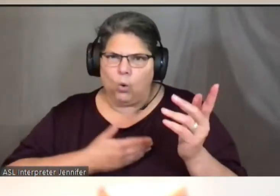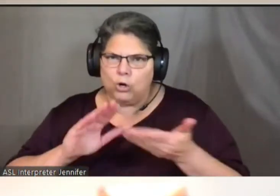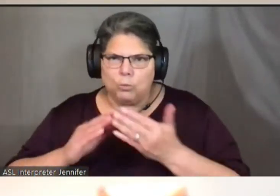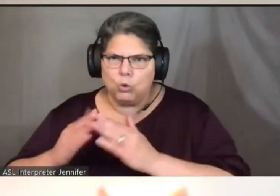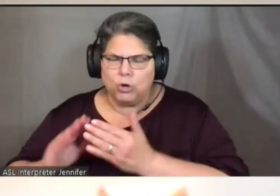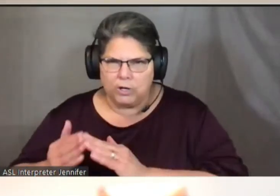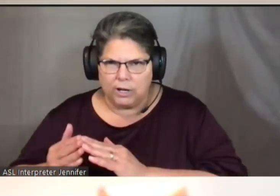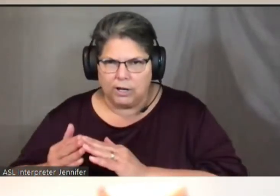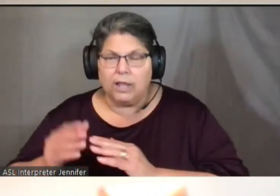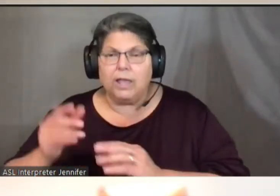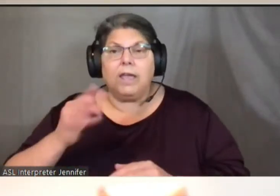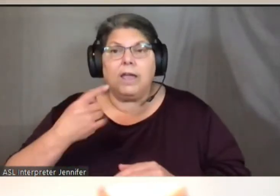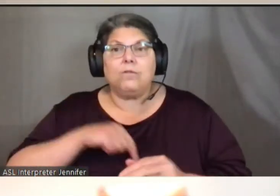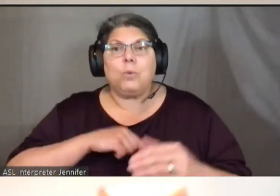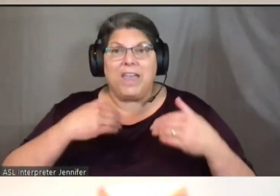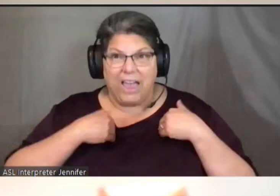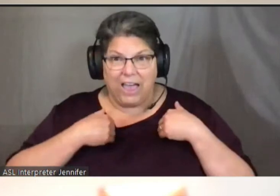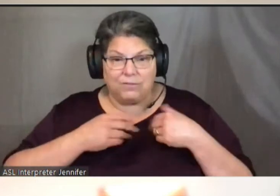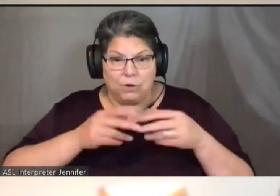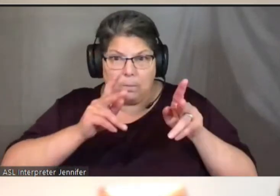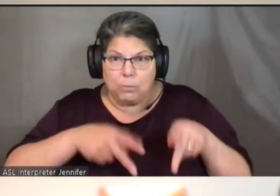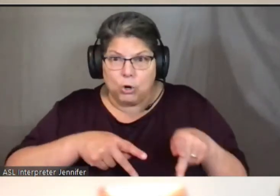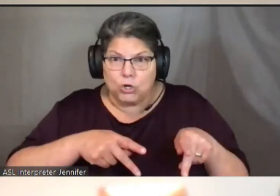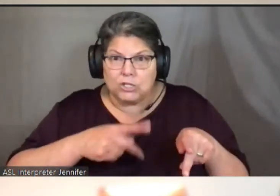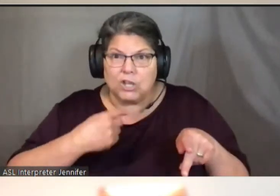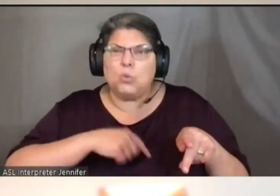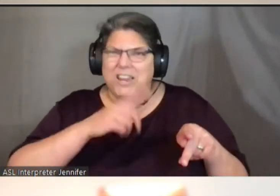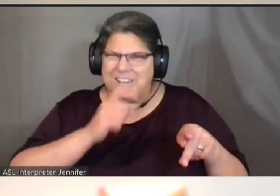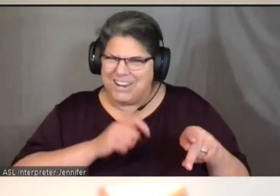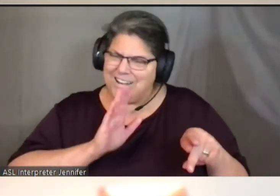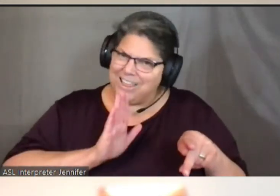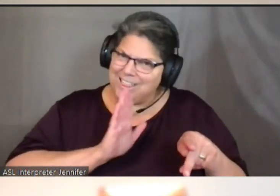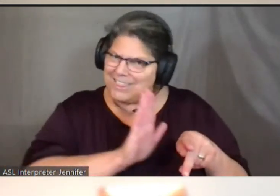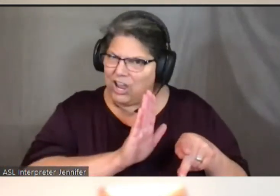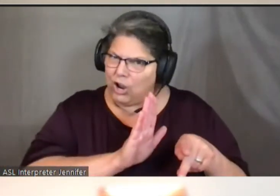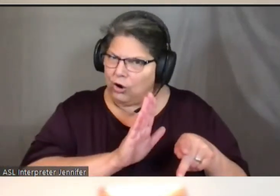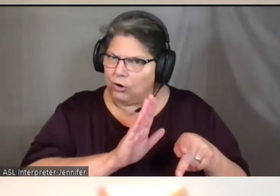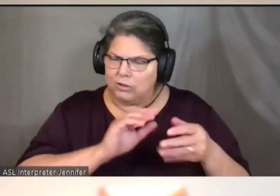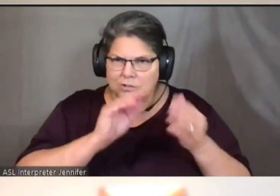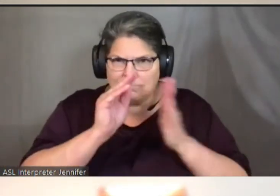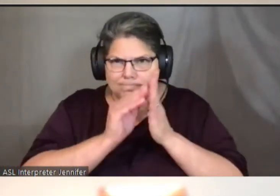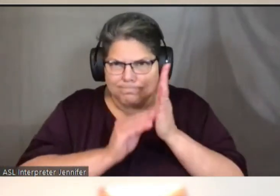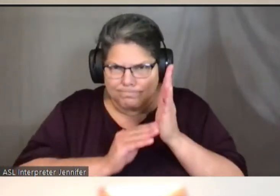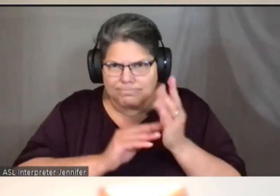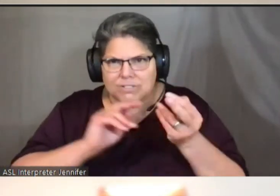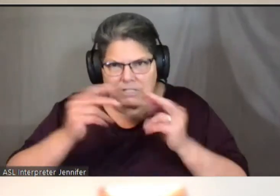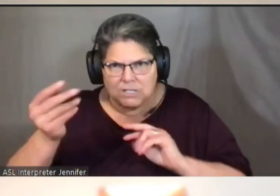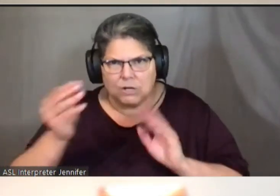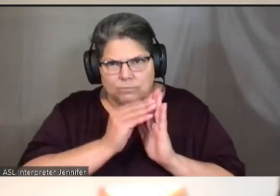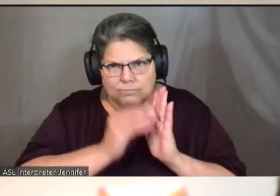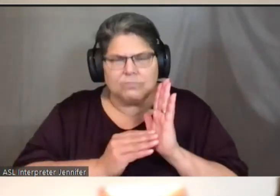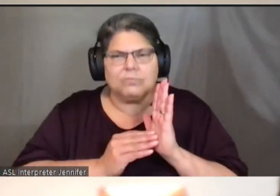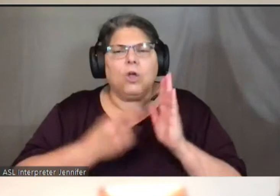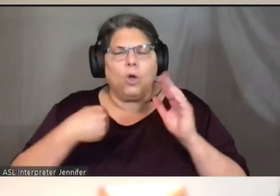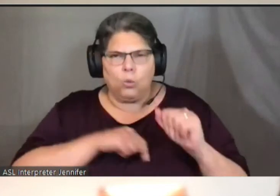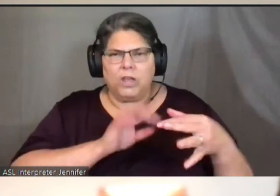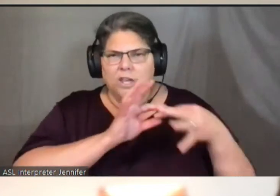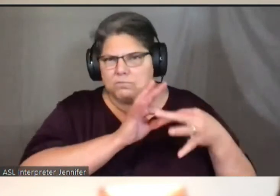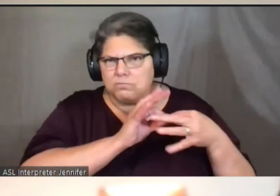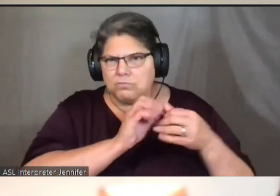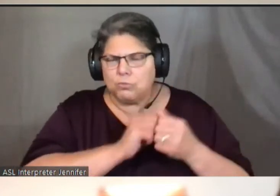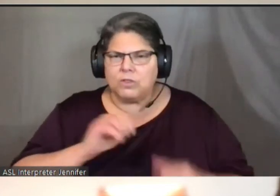have someone that we do need to do whole genome sequencing for, we can coordinate that through CDPH